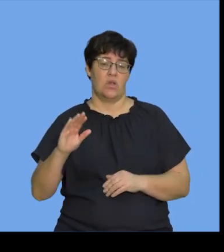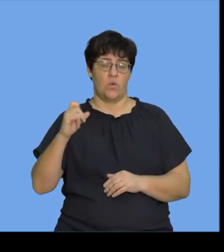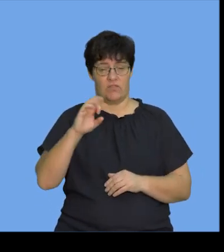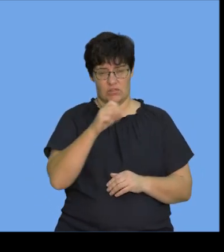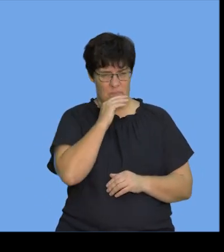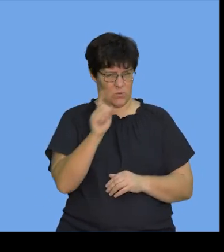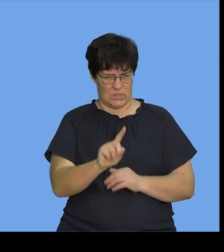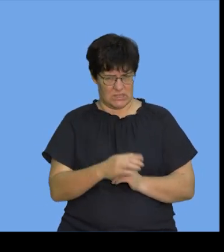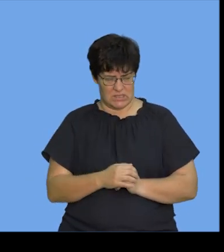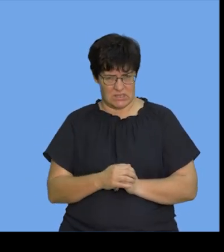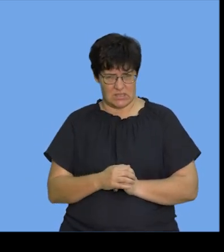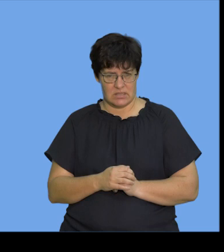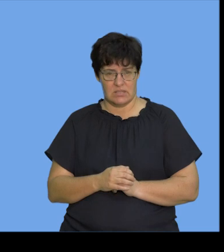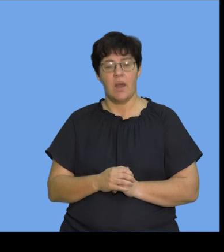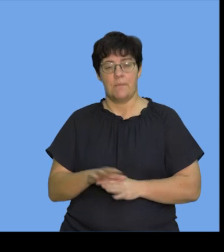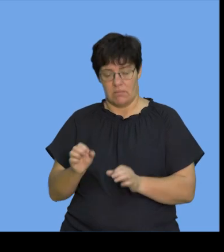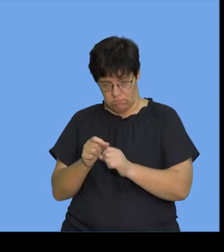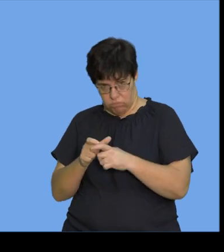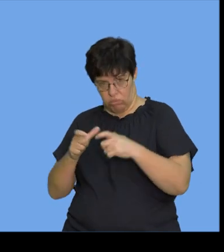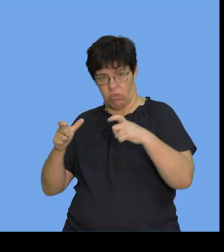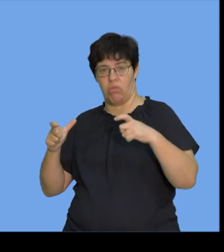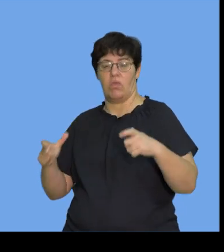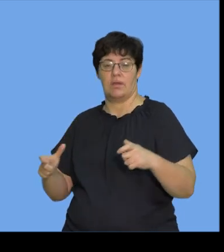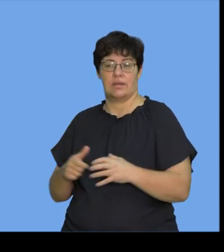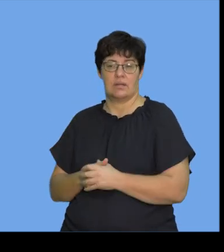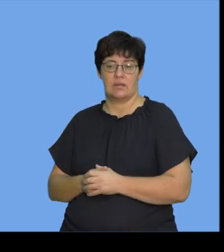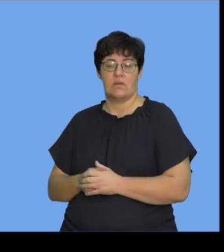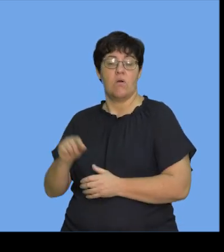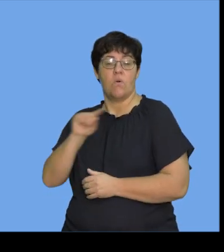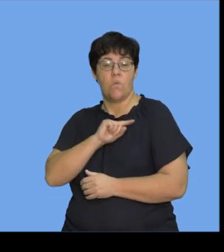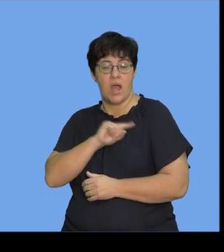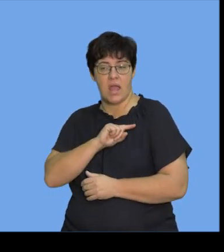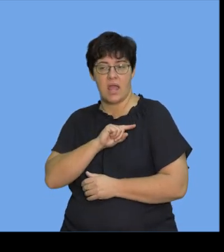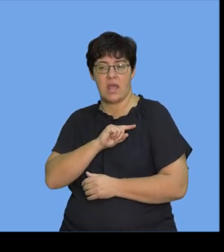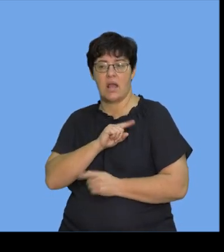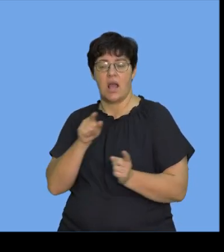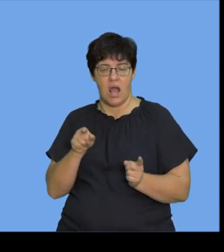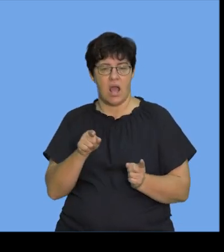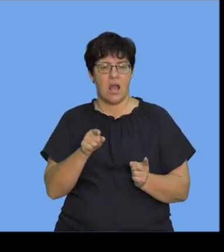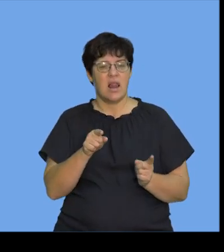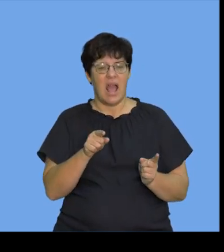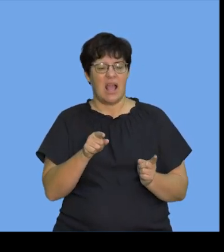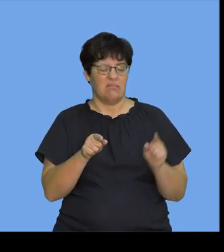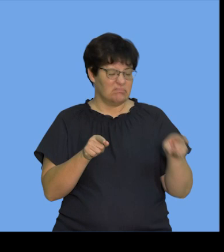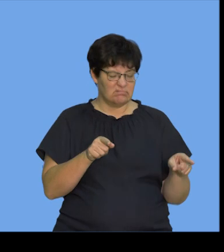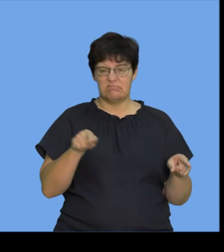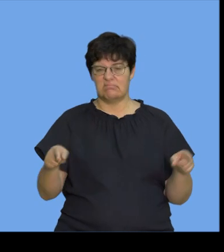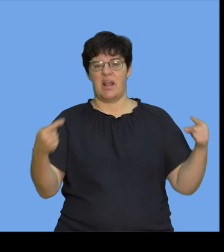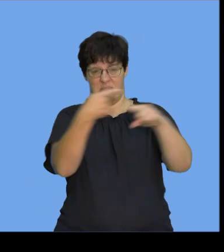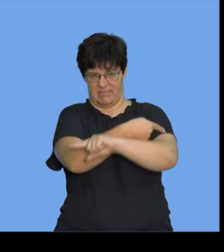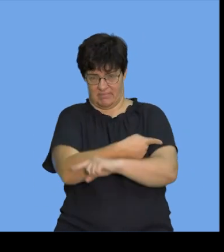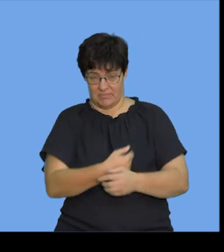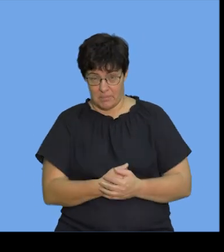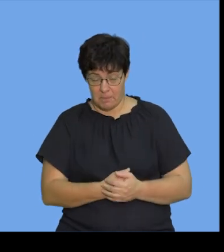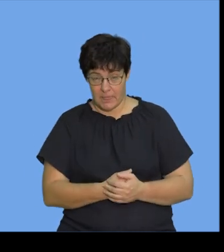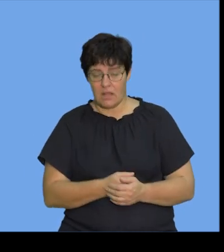what? It is diverging, right? Because converge and diverge are like synonyms of one another. This means